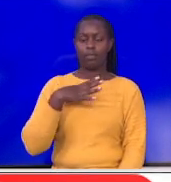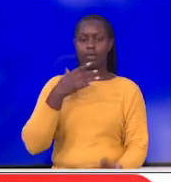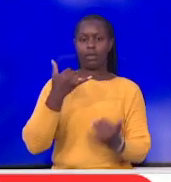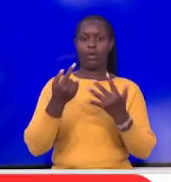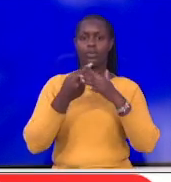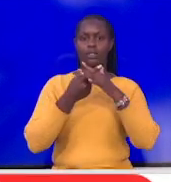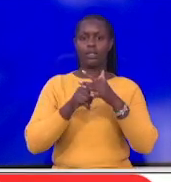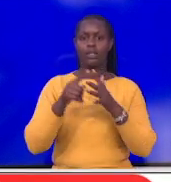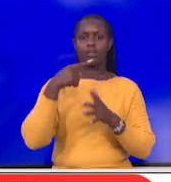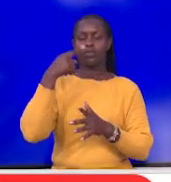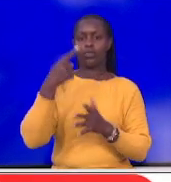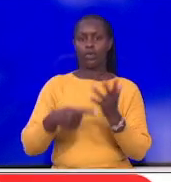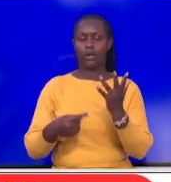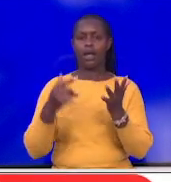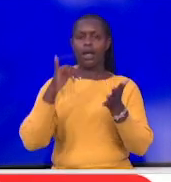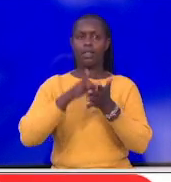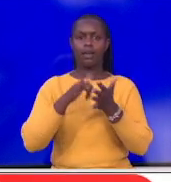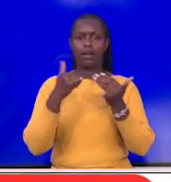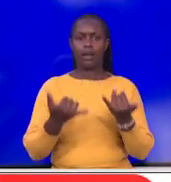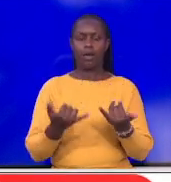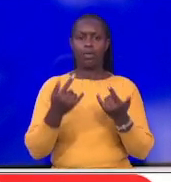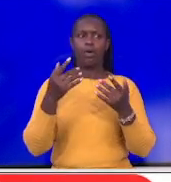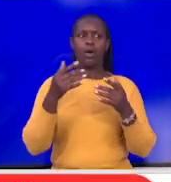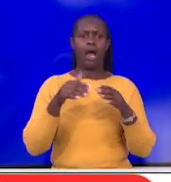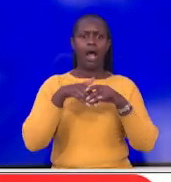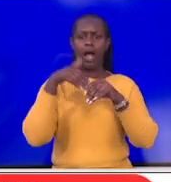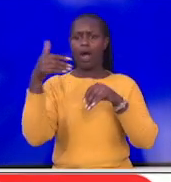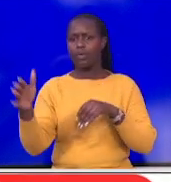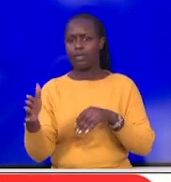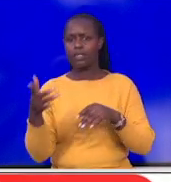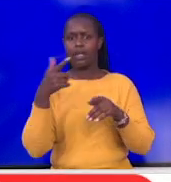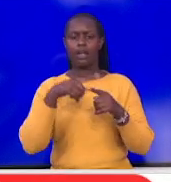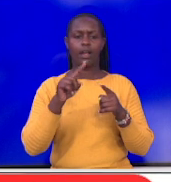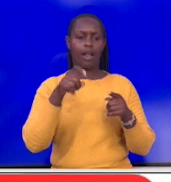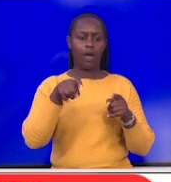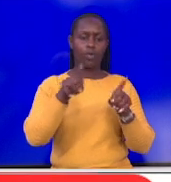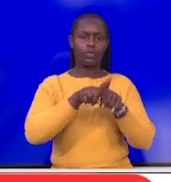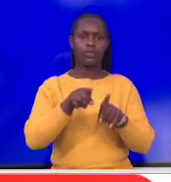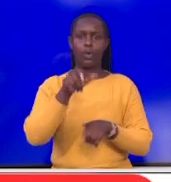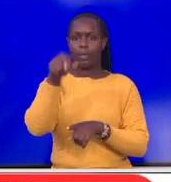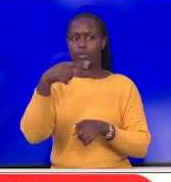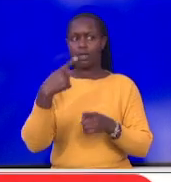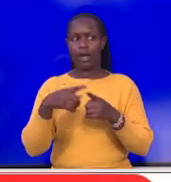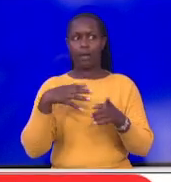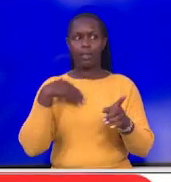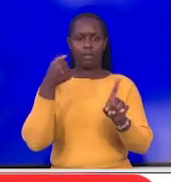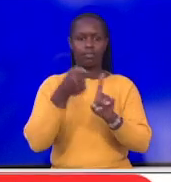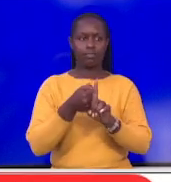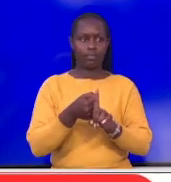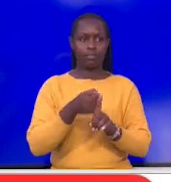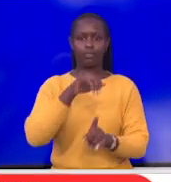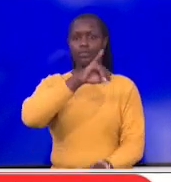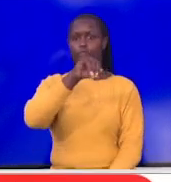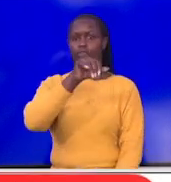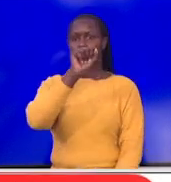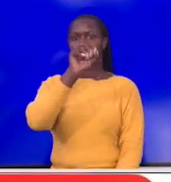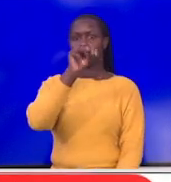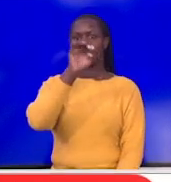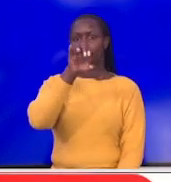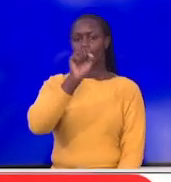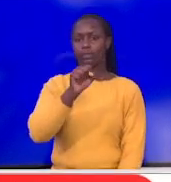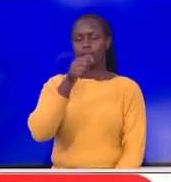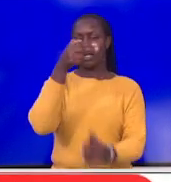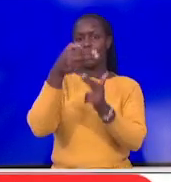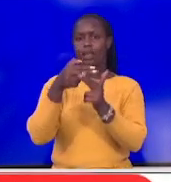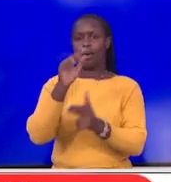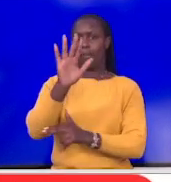that, oh, they've killed one of us, they've hit one of us, and someone has been hit. James, not his real name, is the Good